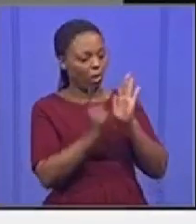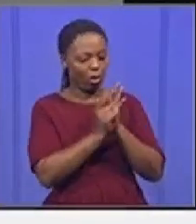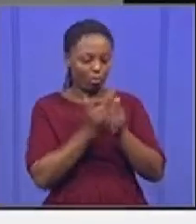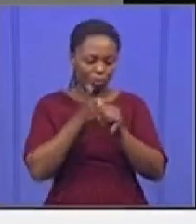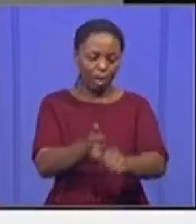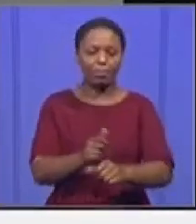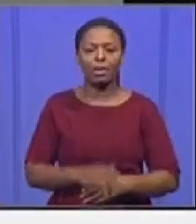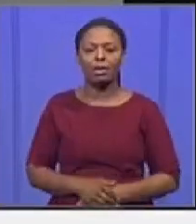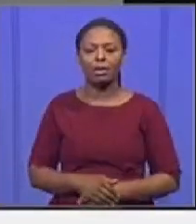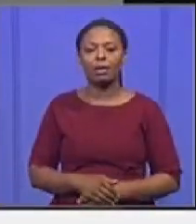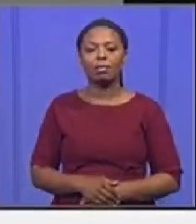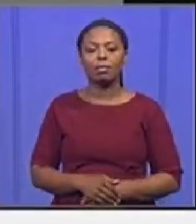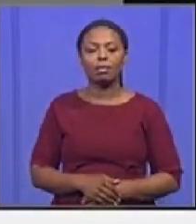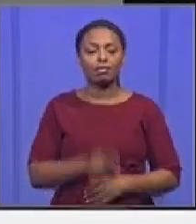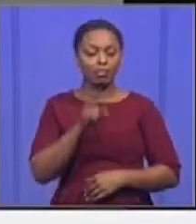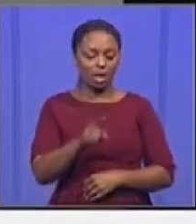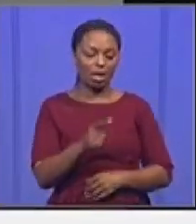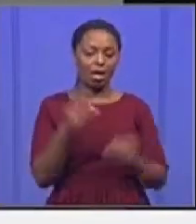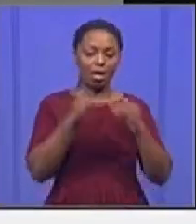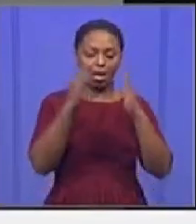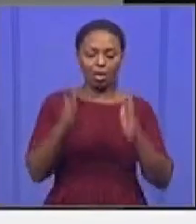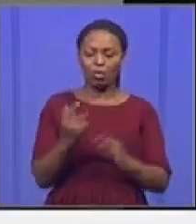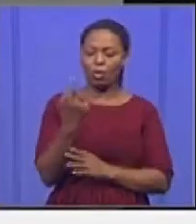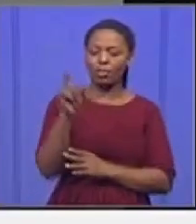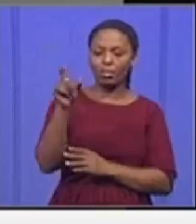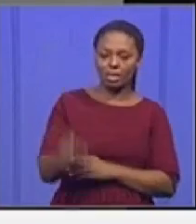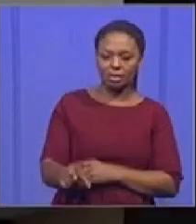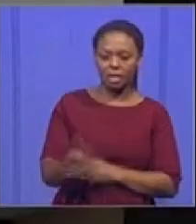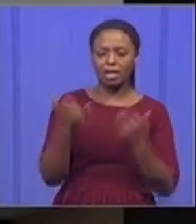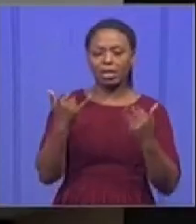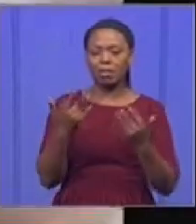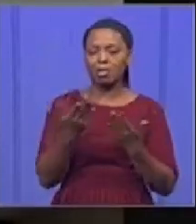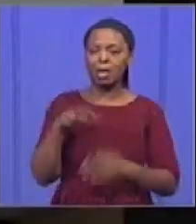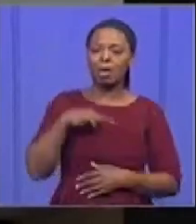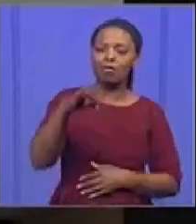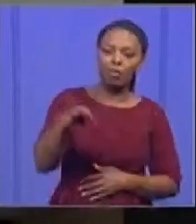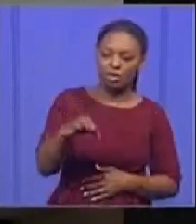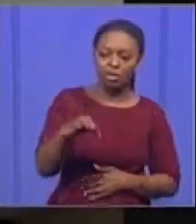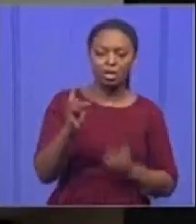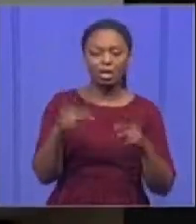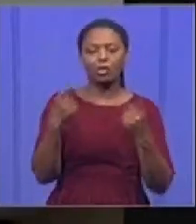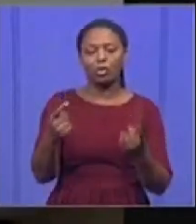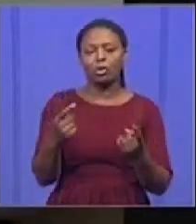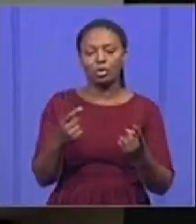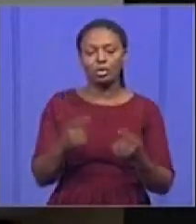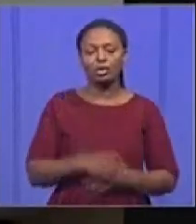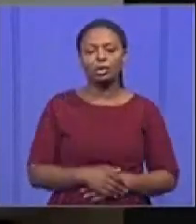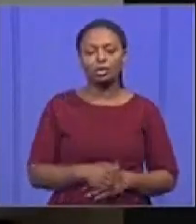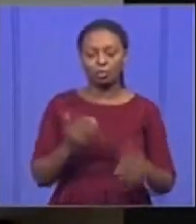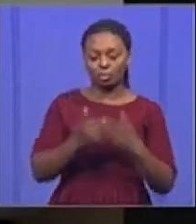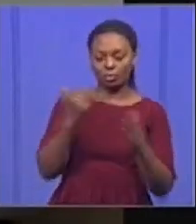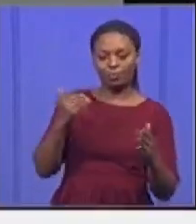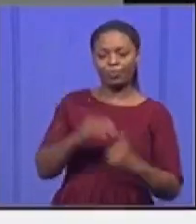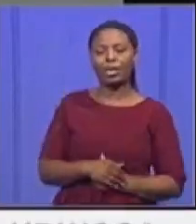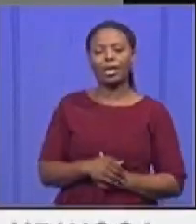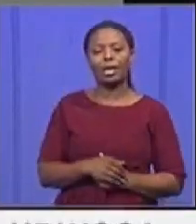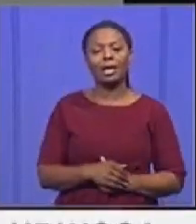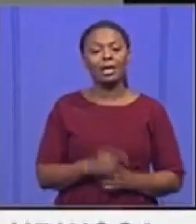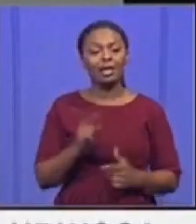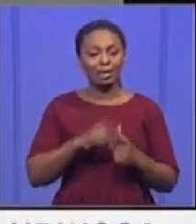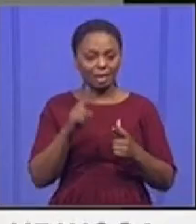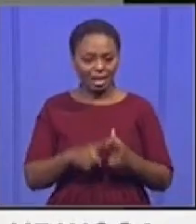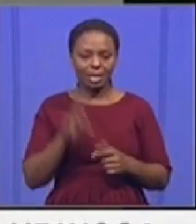the perspective of a household where one person can no longer afford what they used to be able to afford, they need to then